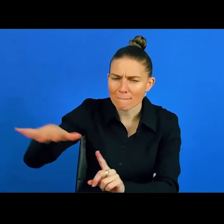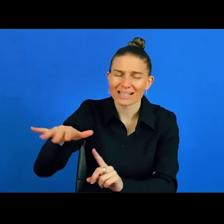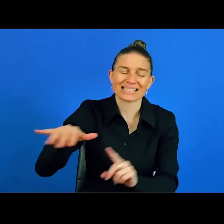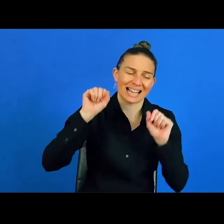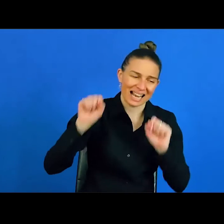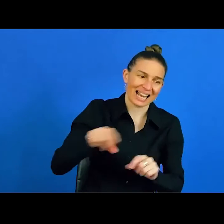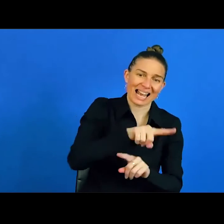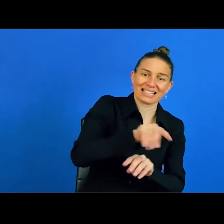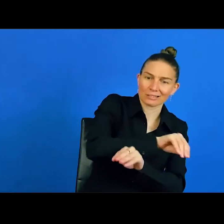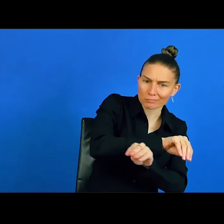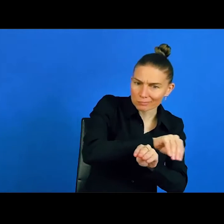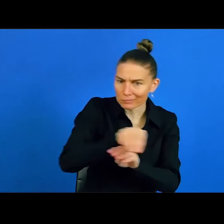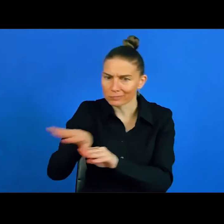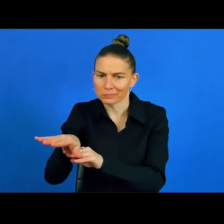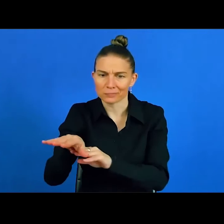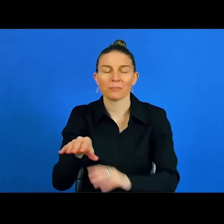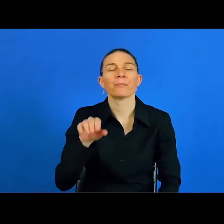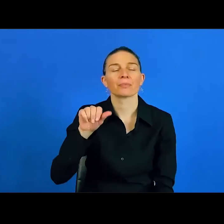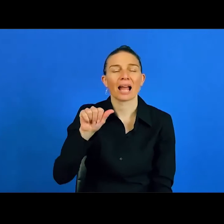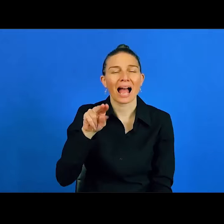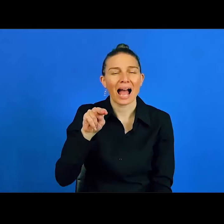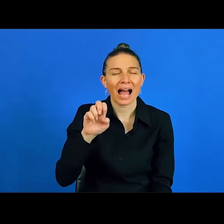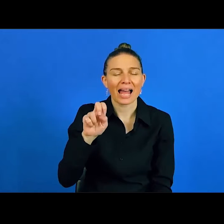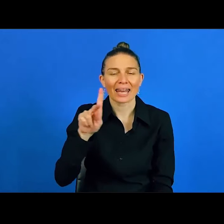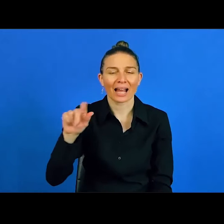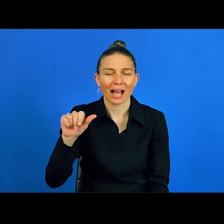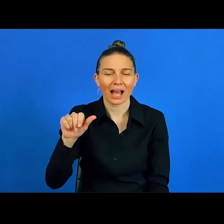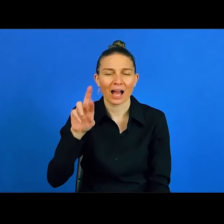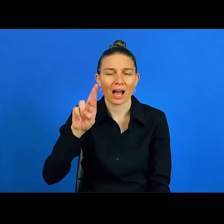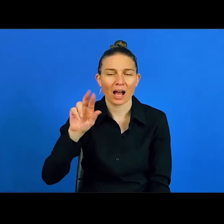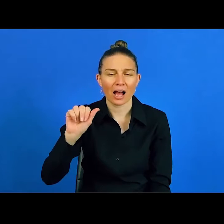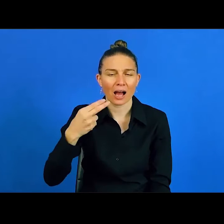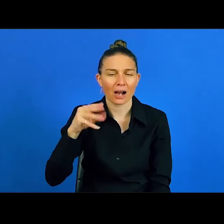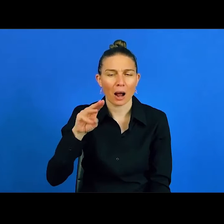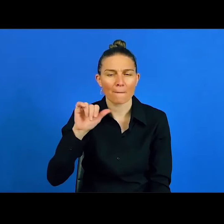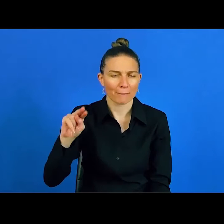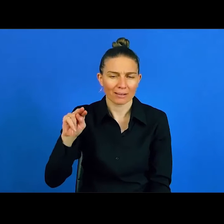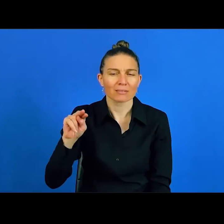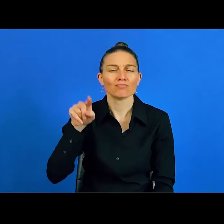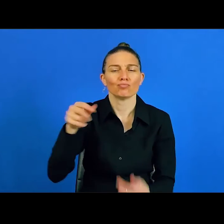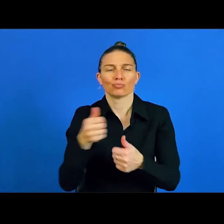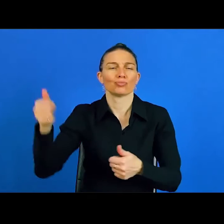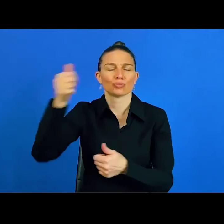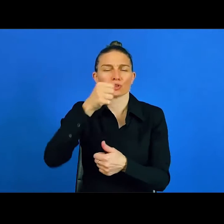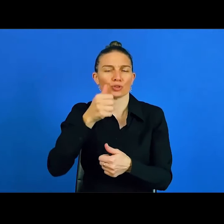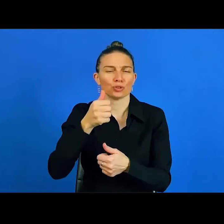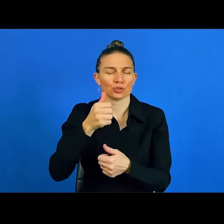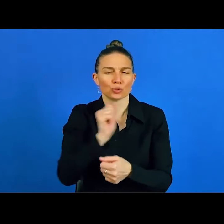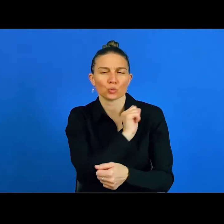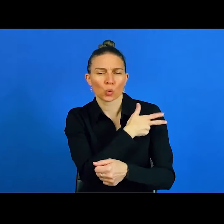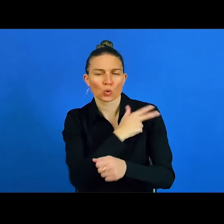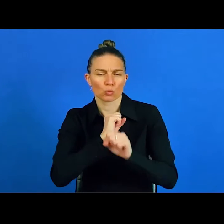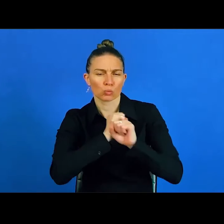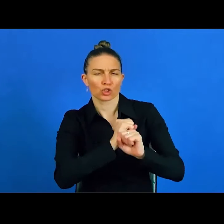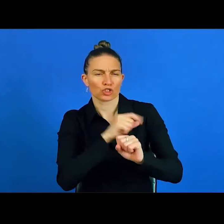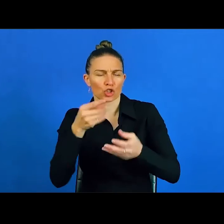protection economist with the Social Protection and Jobs Global Practice at the World Bank office in Dhaka in Bangladesh, is